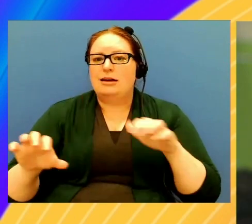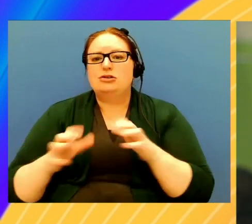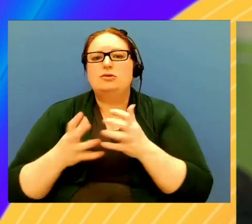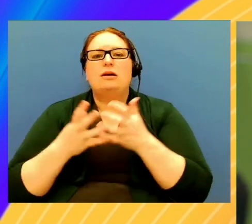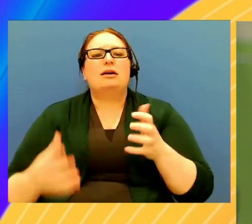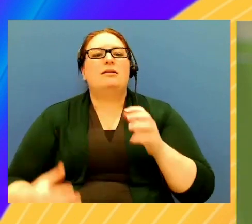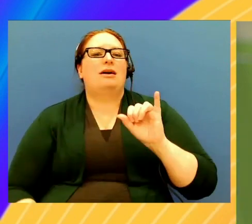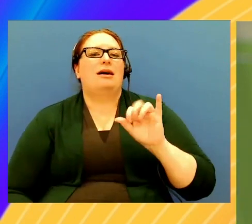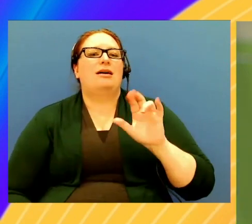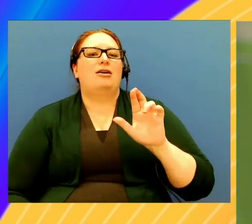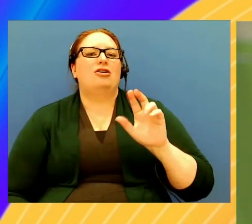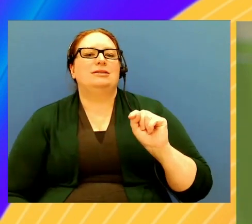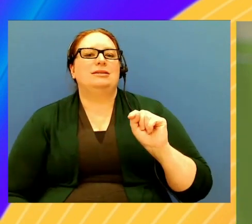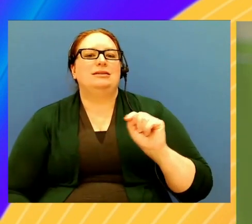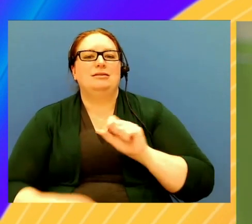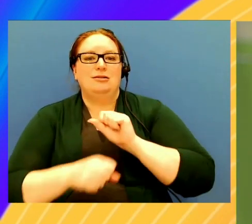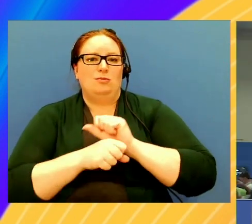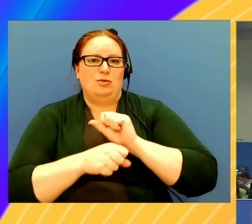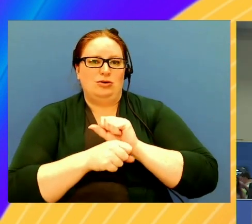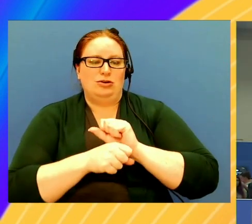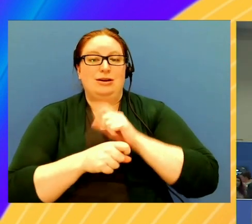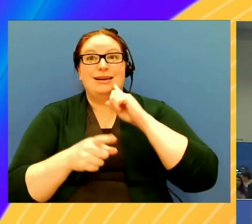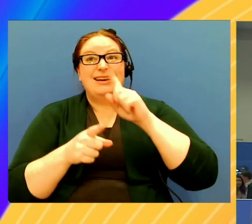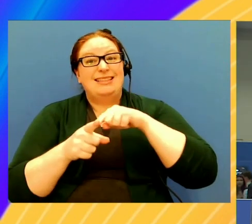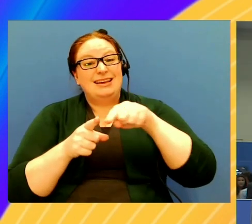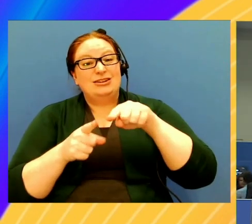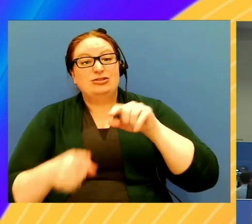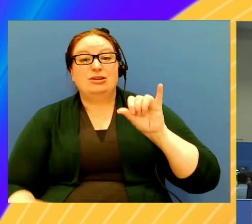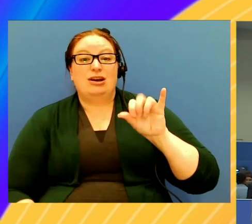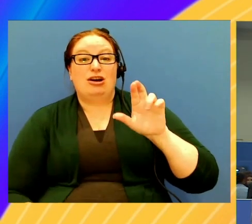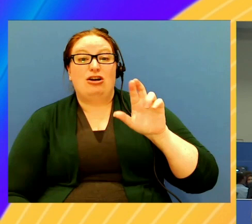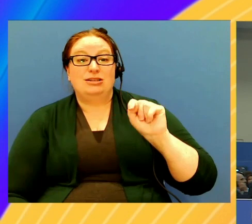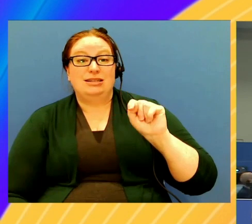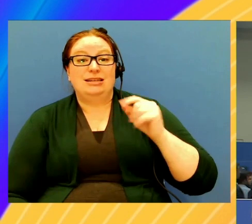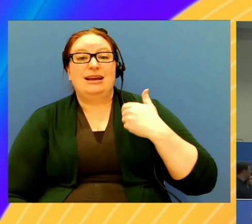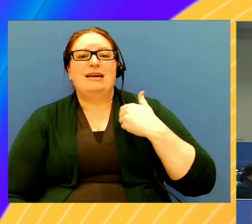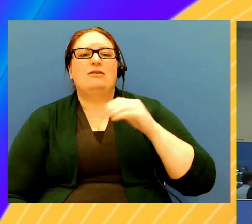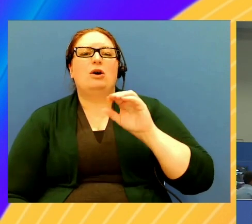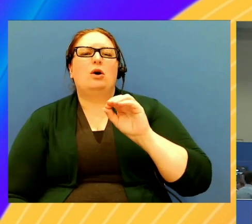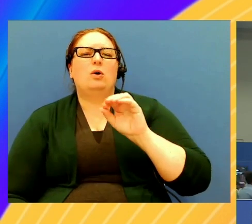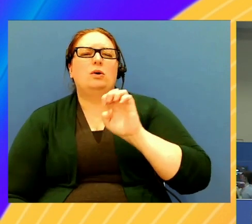work, and in the industry IoT area, there is the OEE